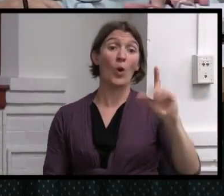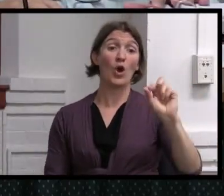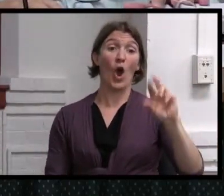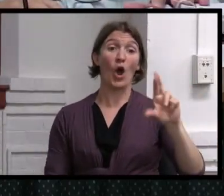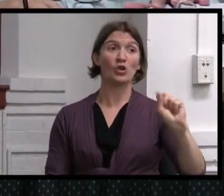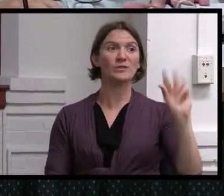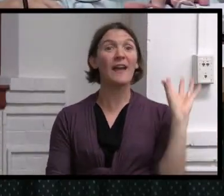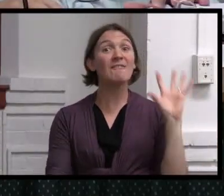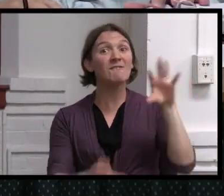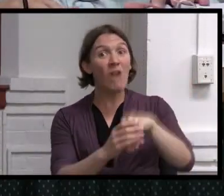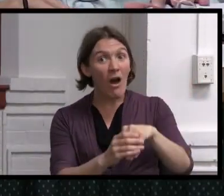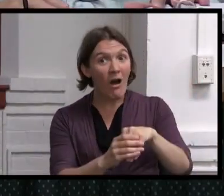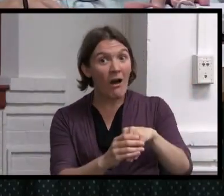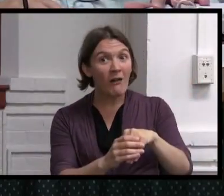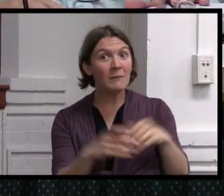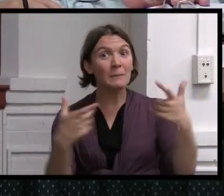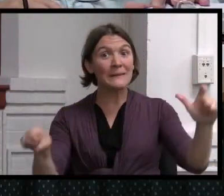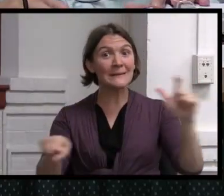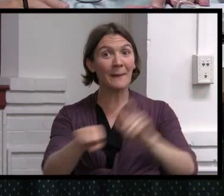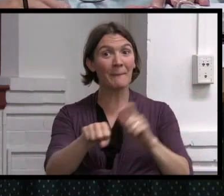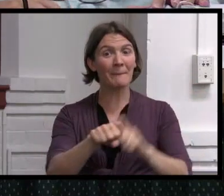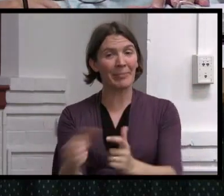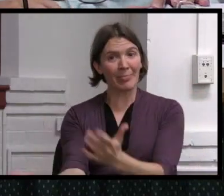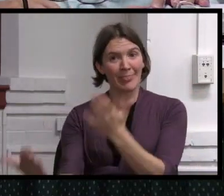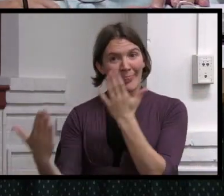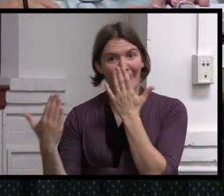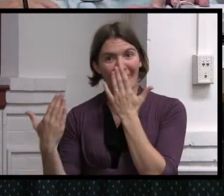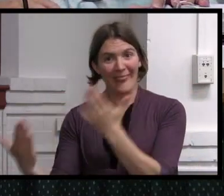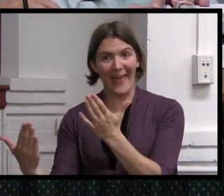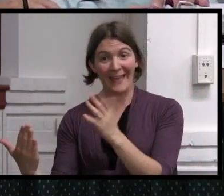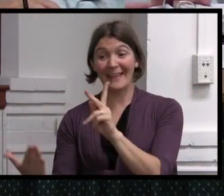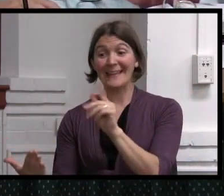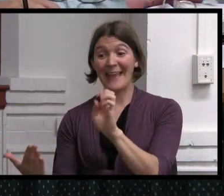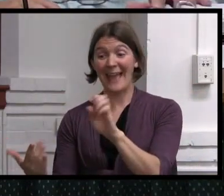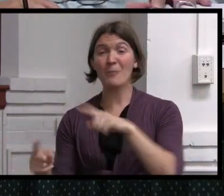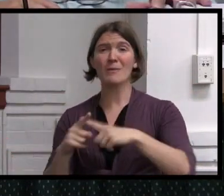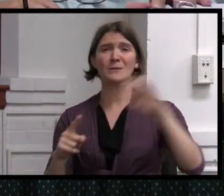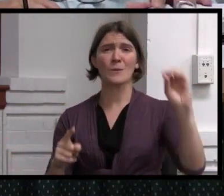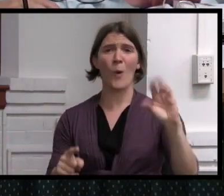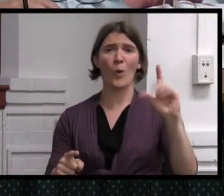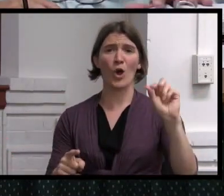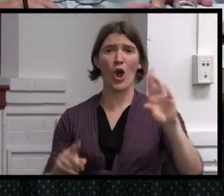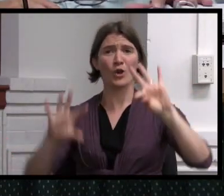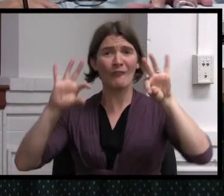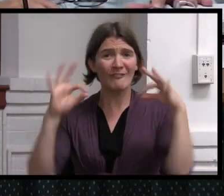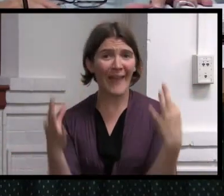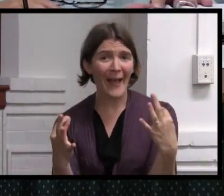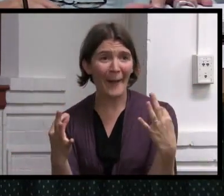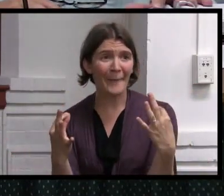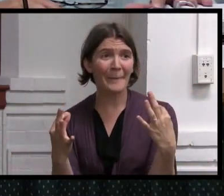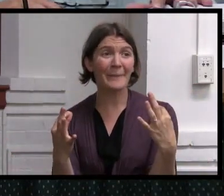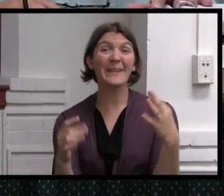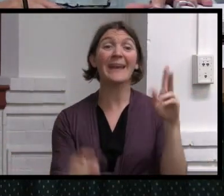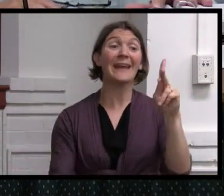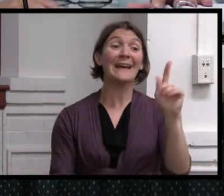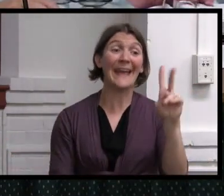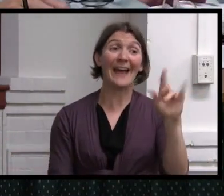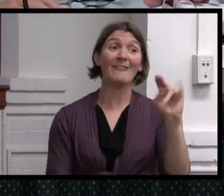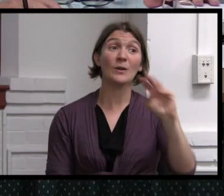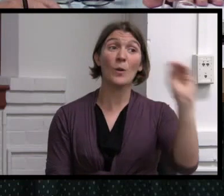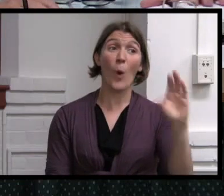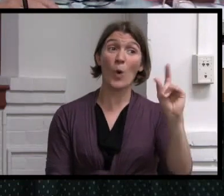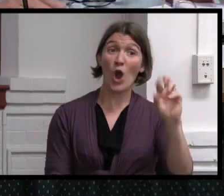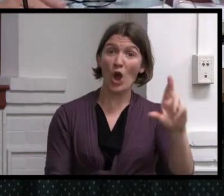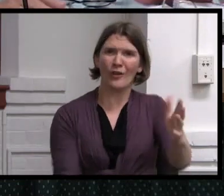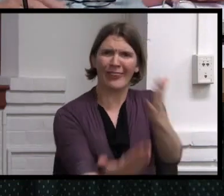heavy into that. So I would like to thank the O'Connor family, and especially Kevin,